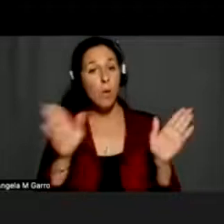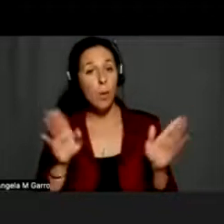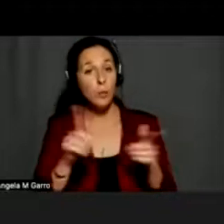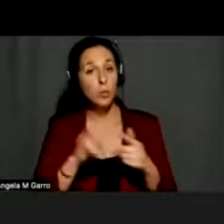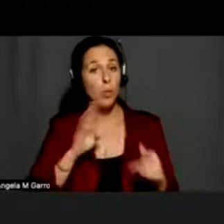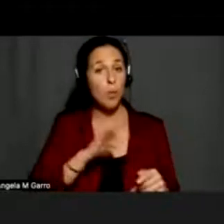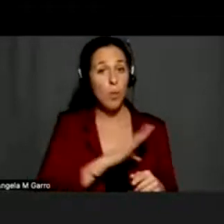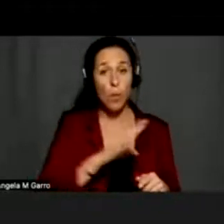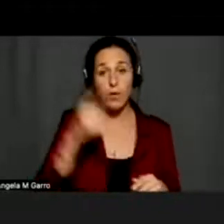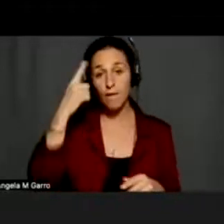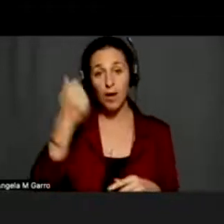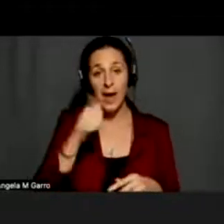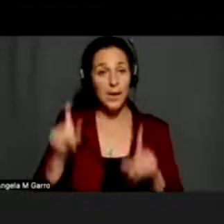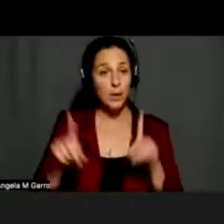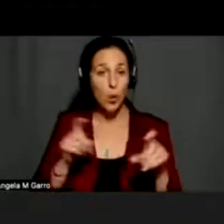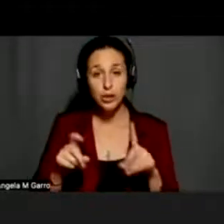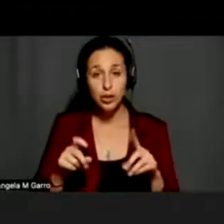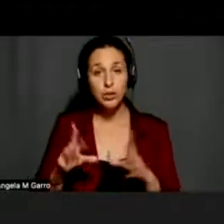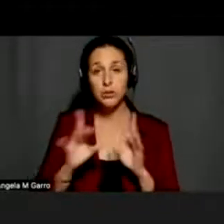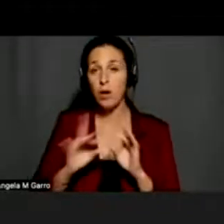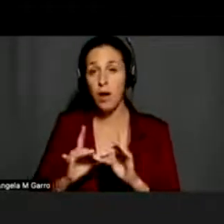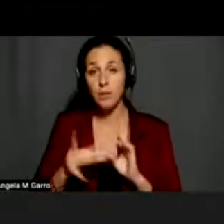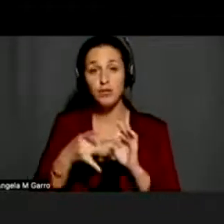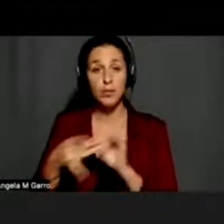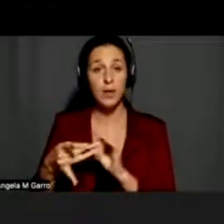or comments related to this item.